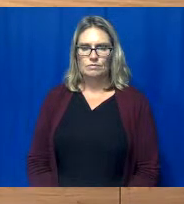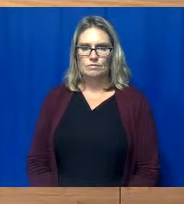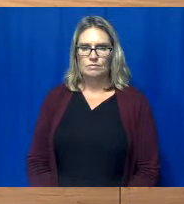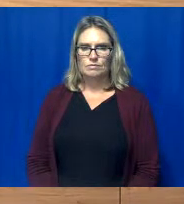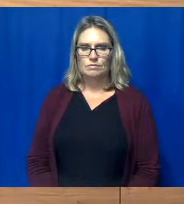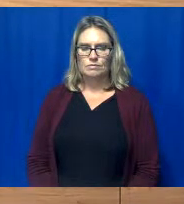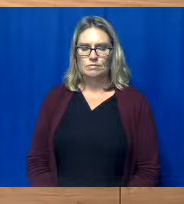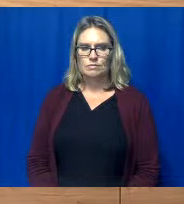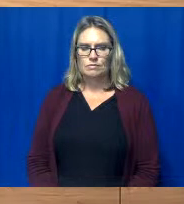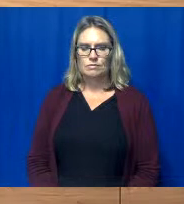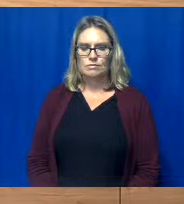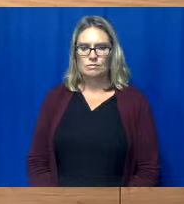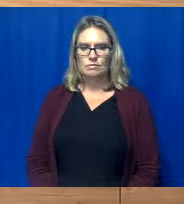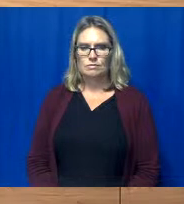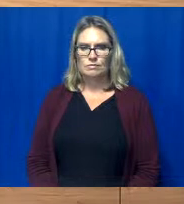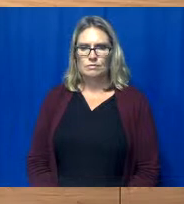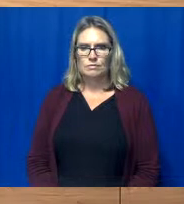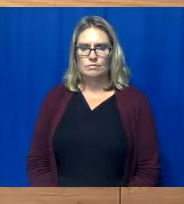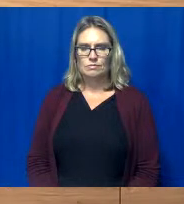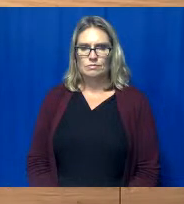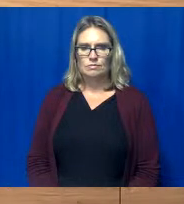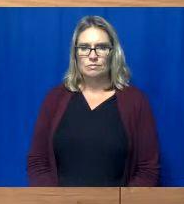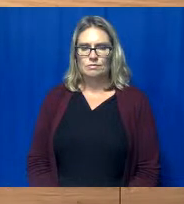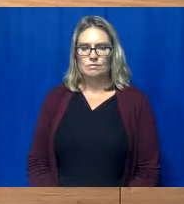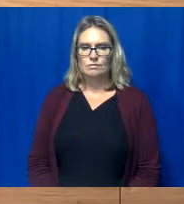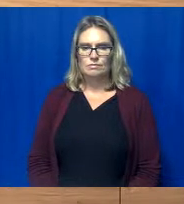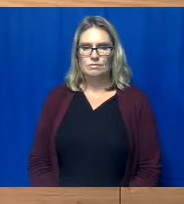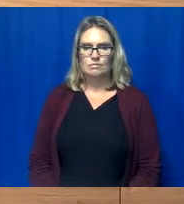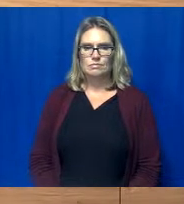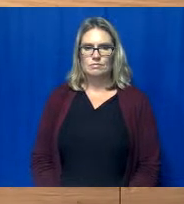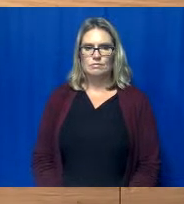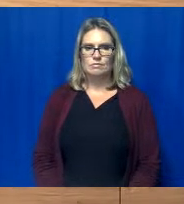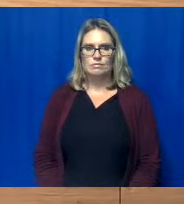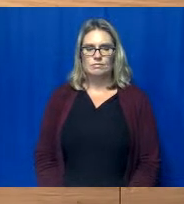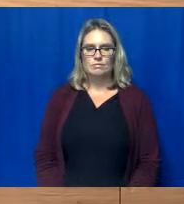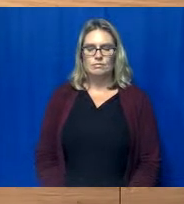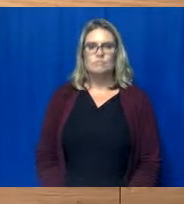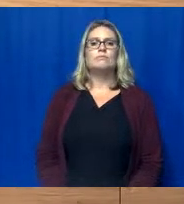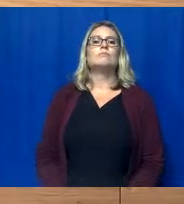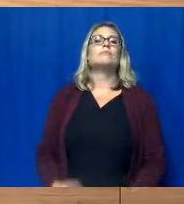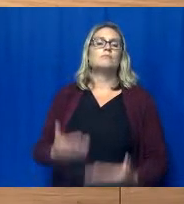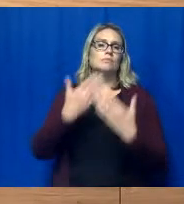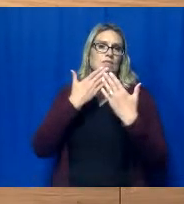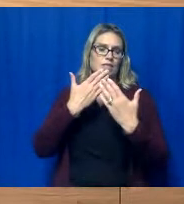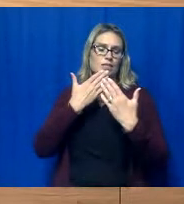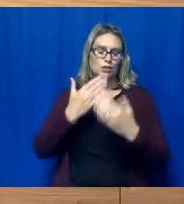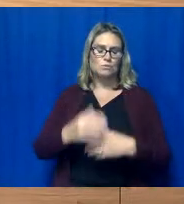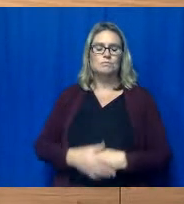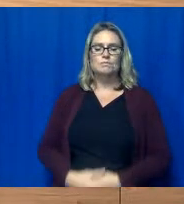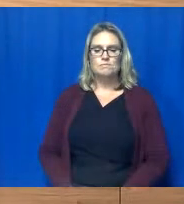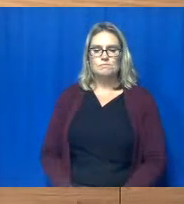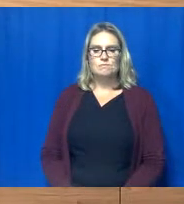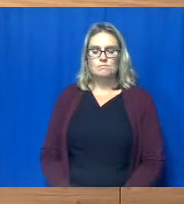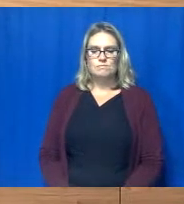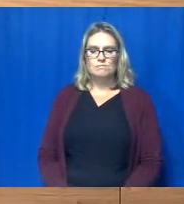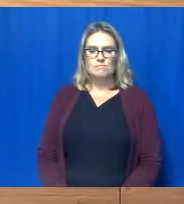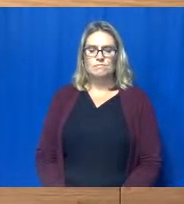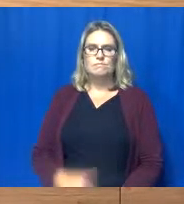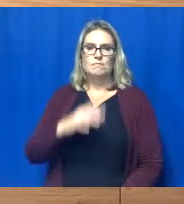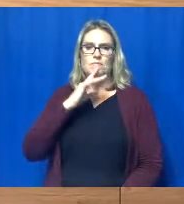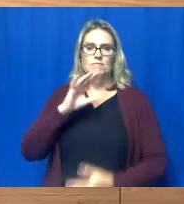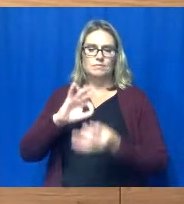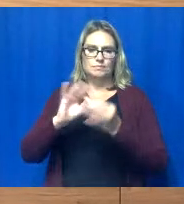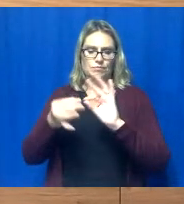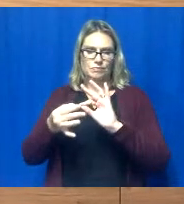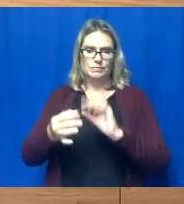Héloïse Rodriguez Guilvache, Radio-Canada. Yes, thank you, Bruce. It's a question for